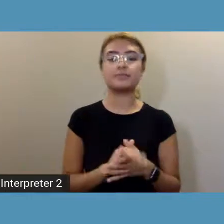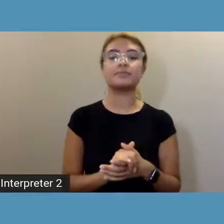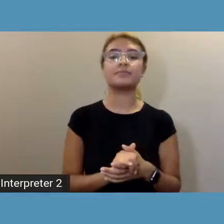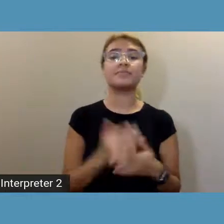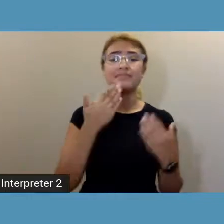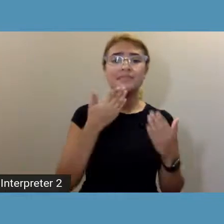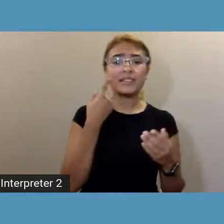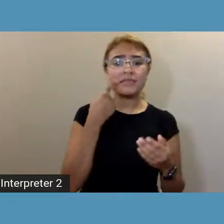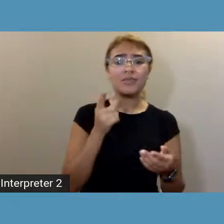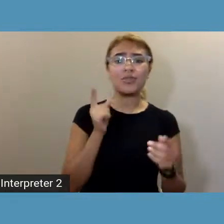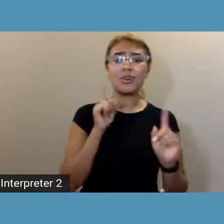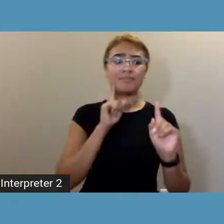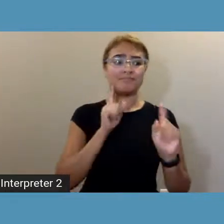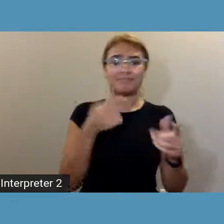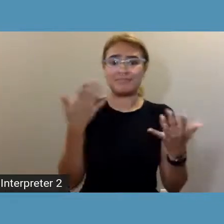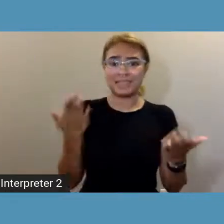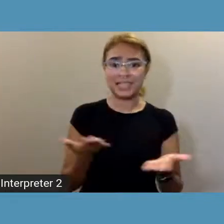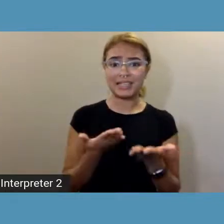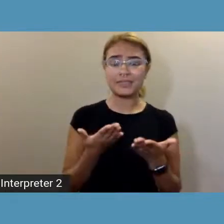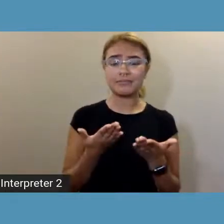Thank you for attending today's program.